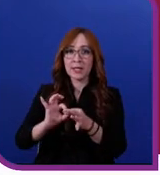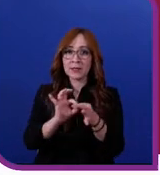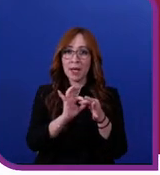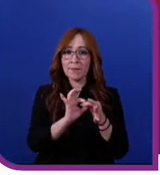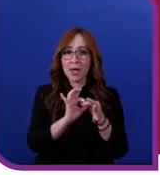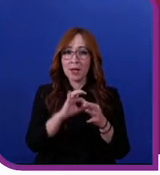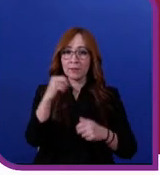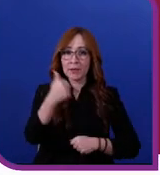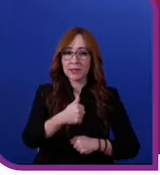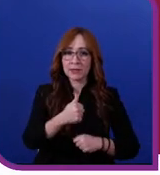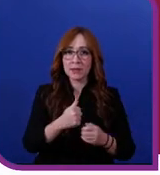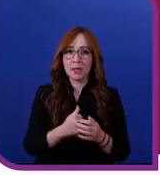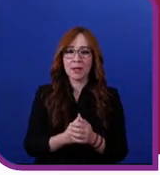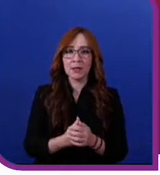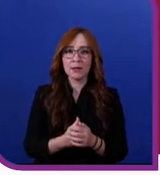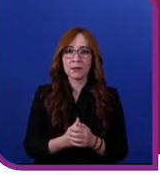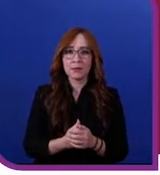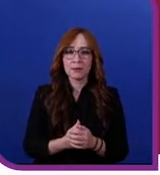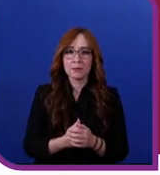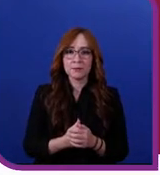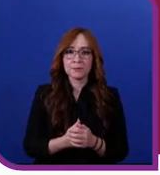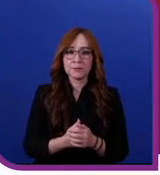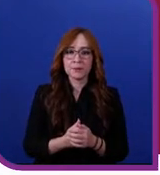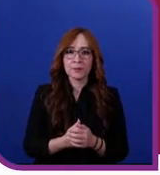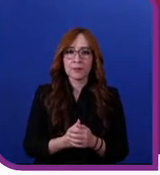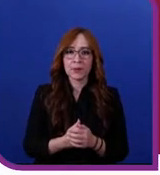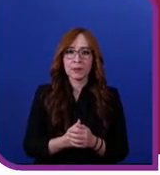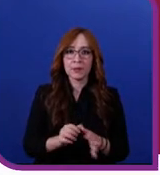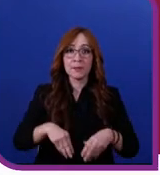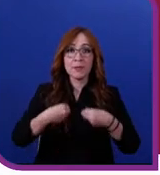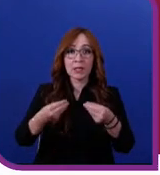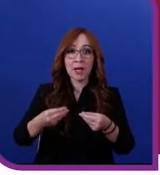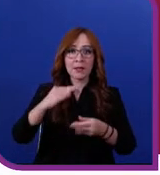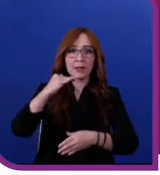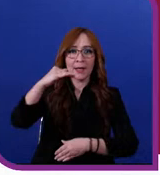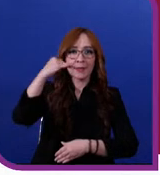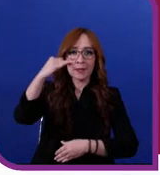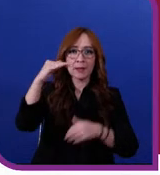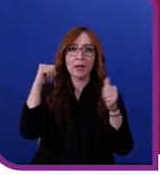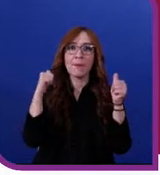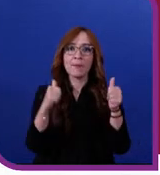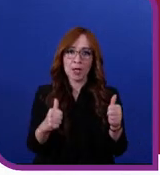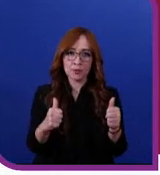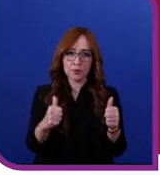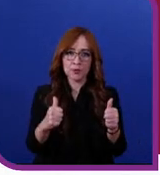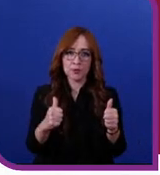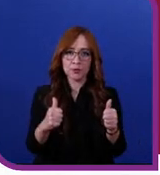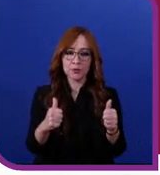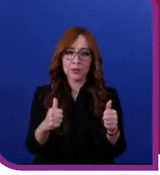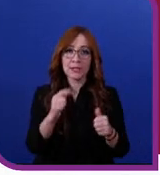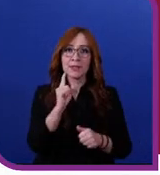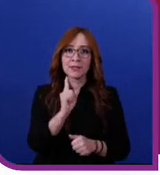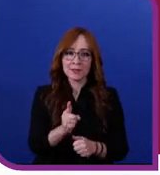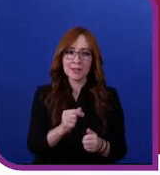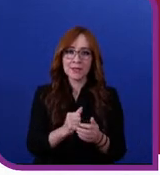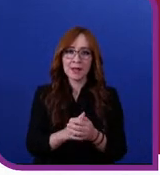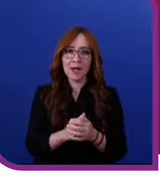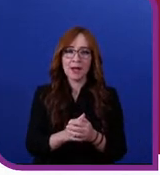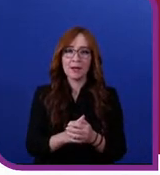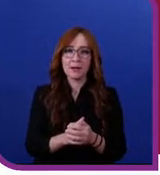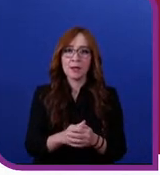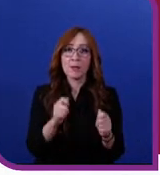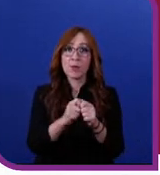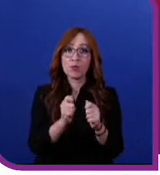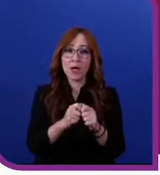eh design rating sodet the Bond issuance dan have a